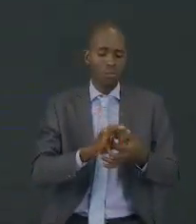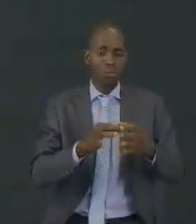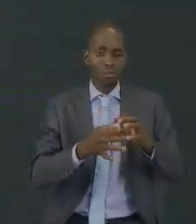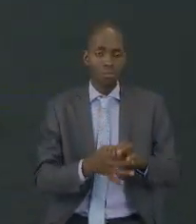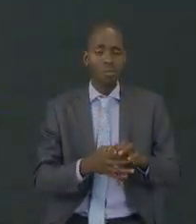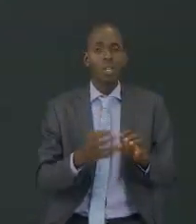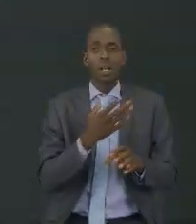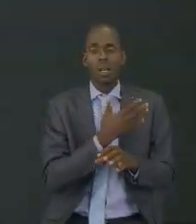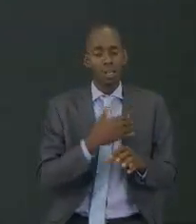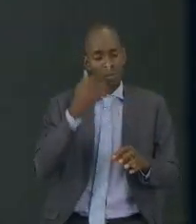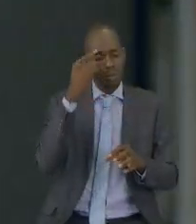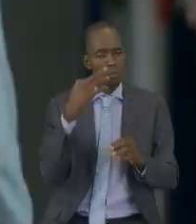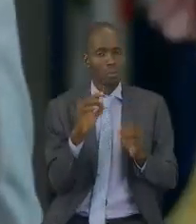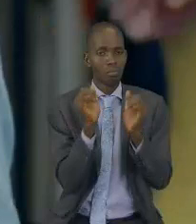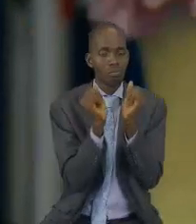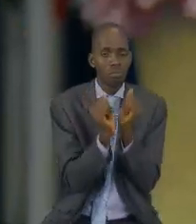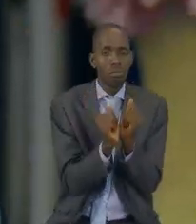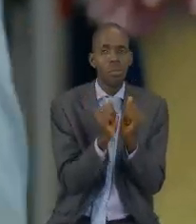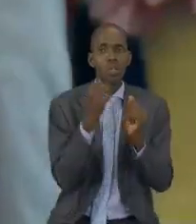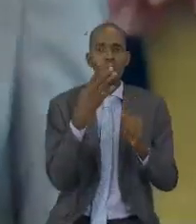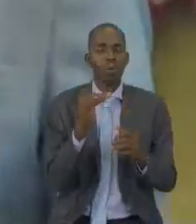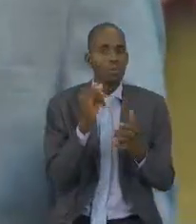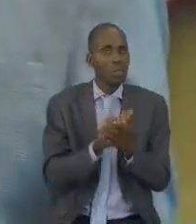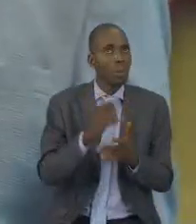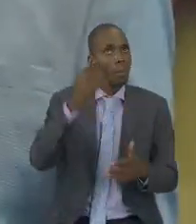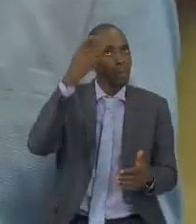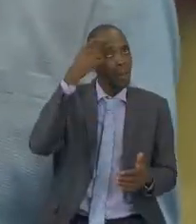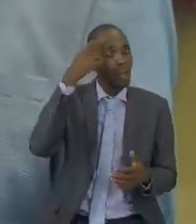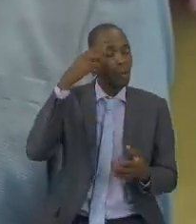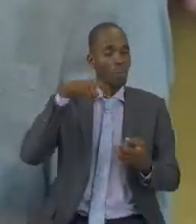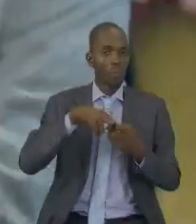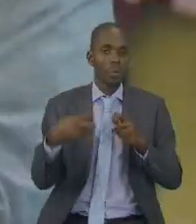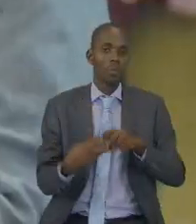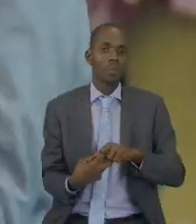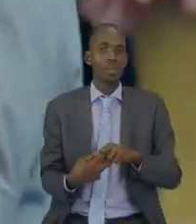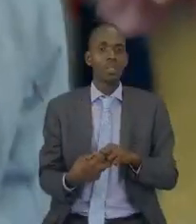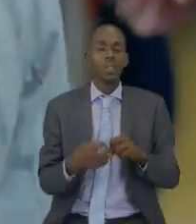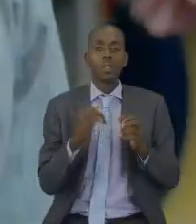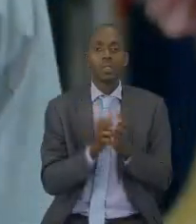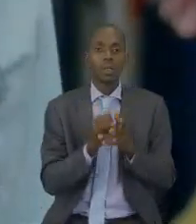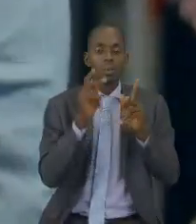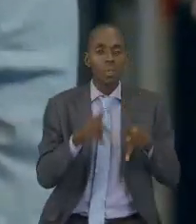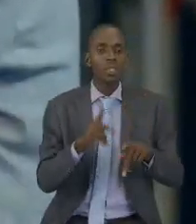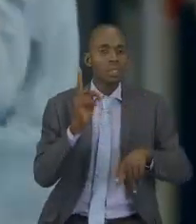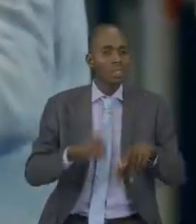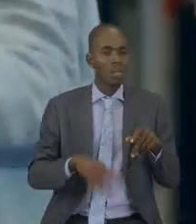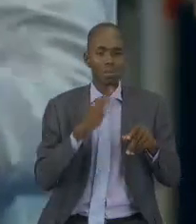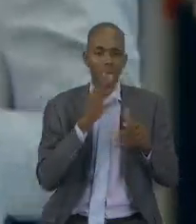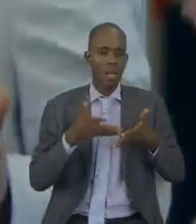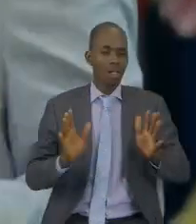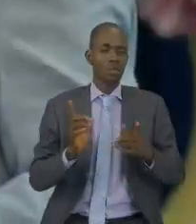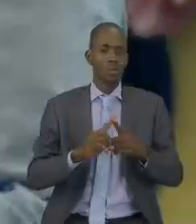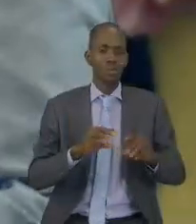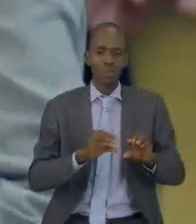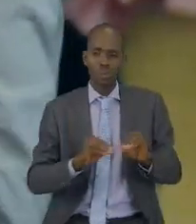and the fetters of that brain problem, he cannot be allowed to freely move